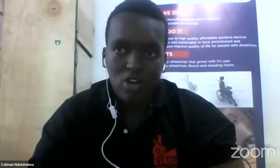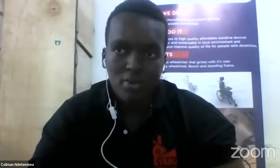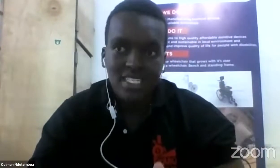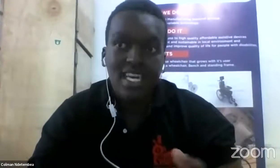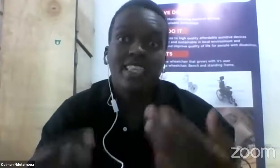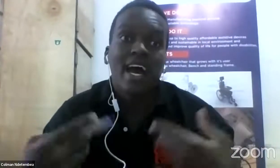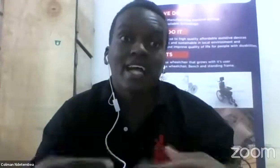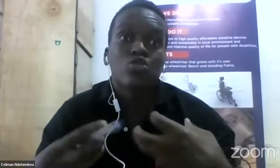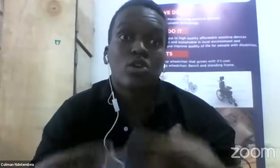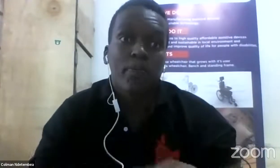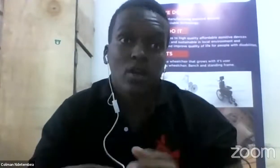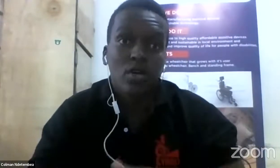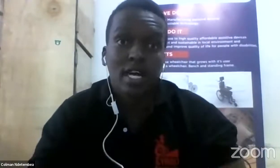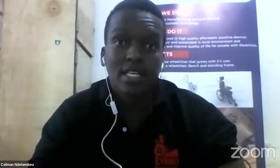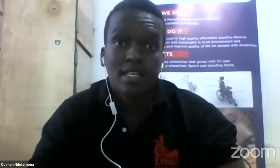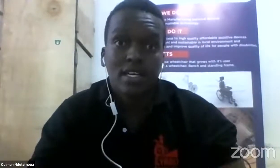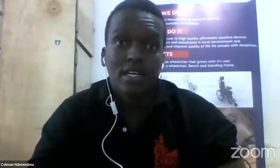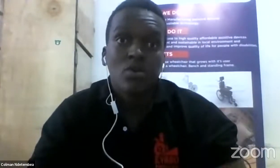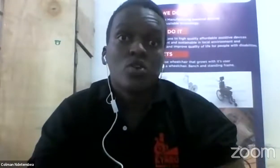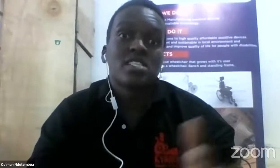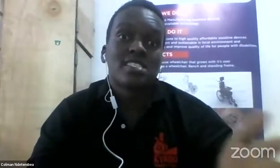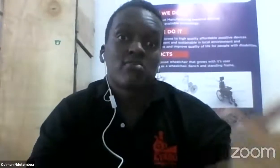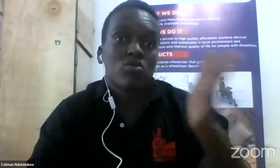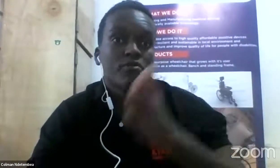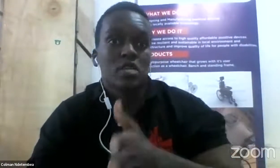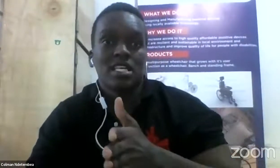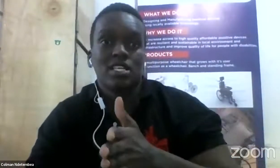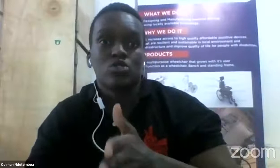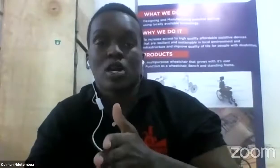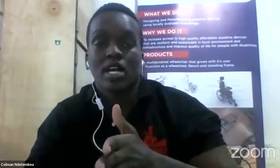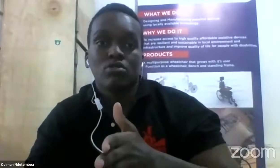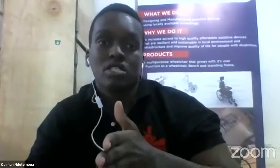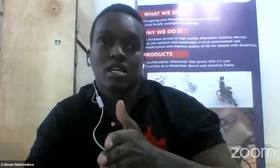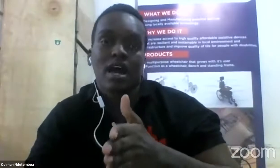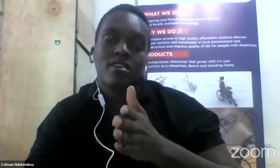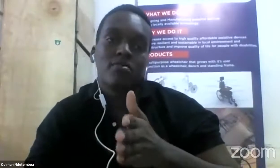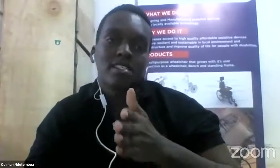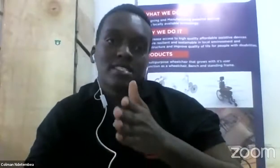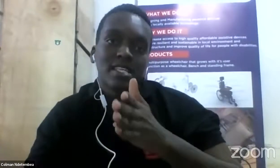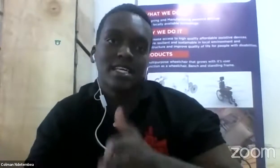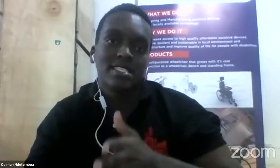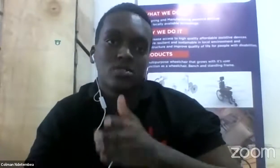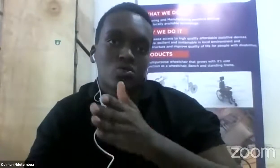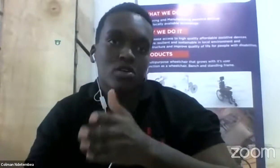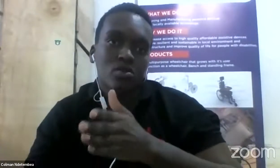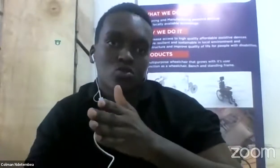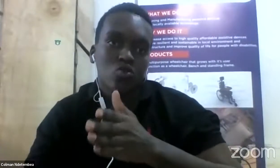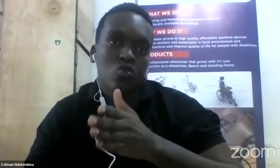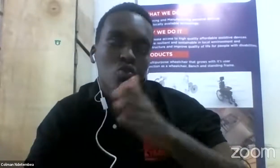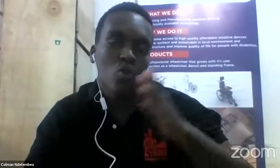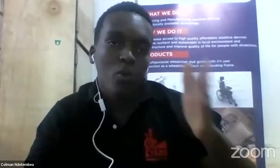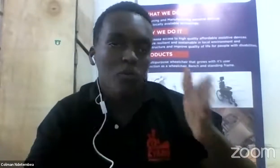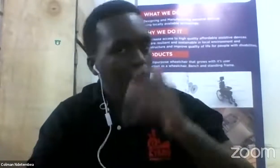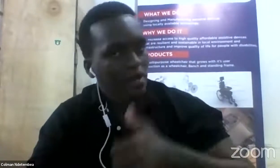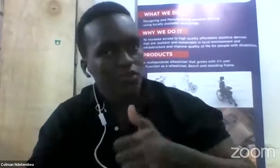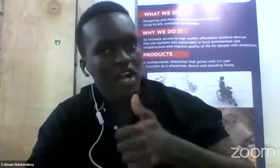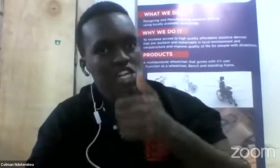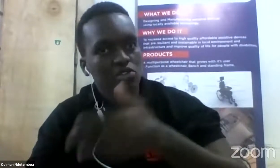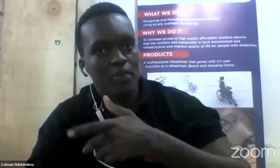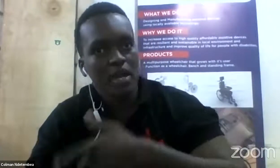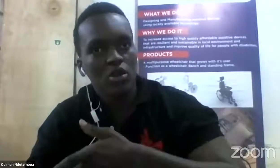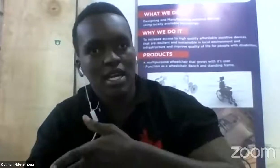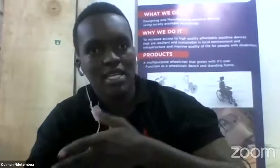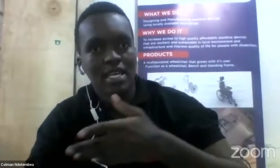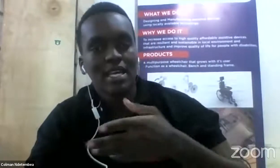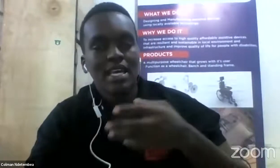our environment and they're hard to repair locally, which is something we have taken into account. Our devices are easy to